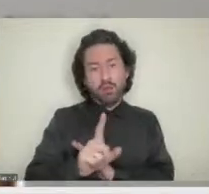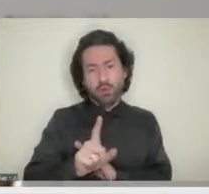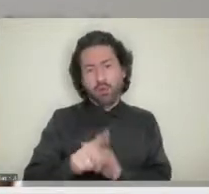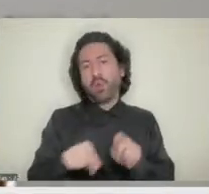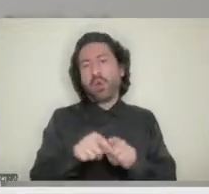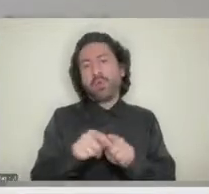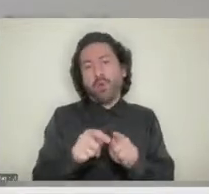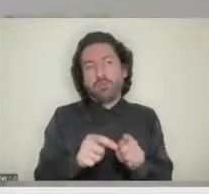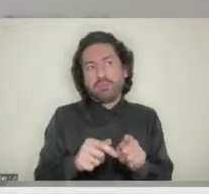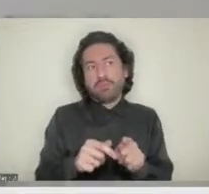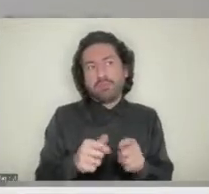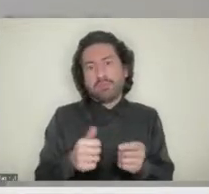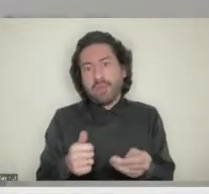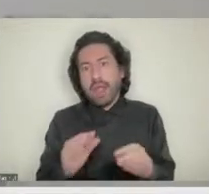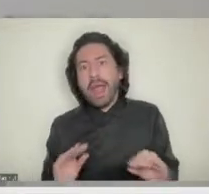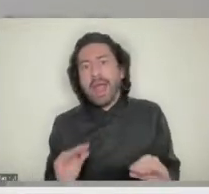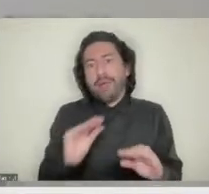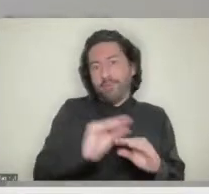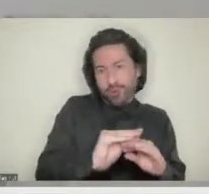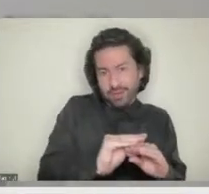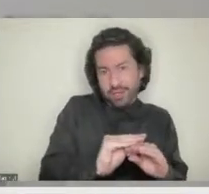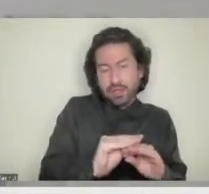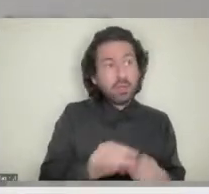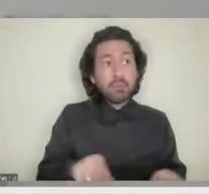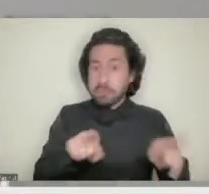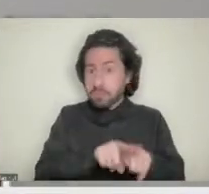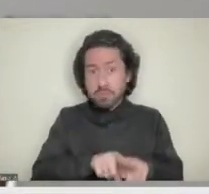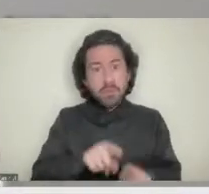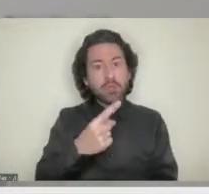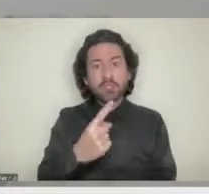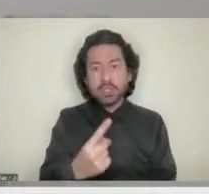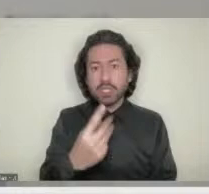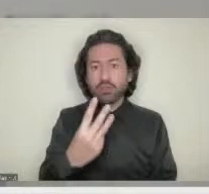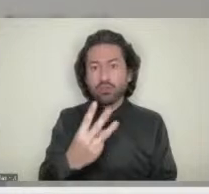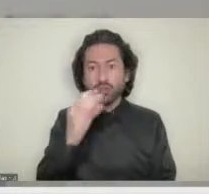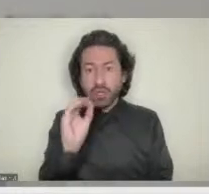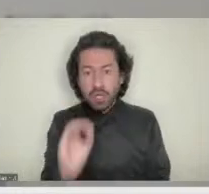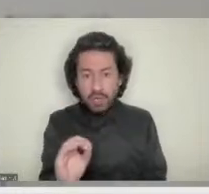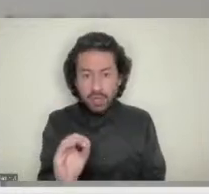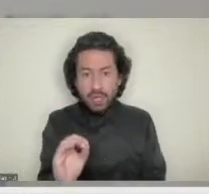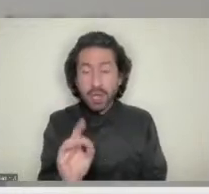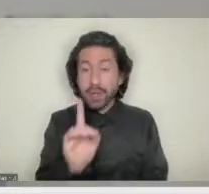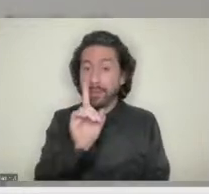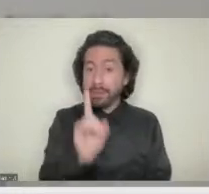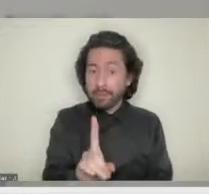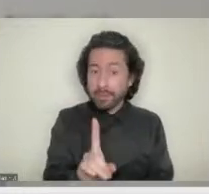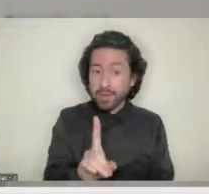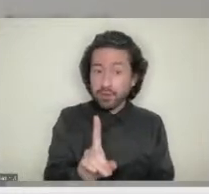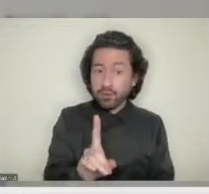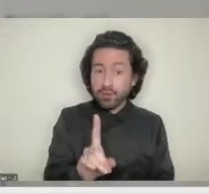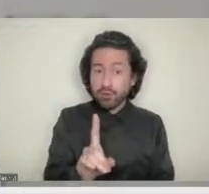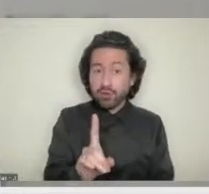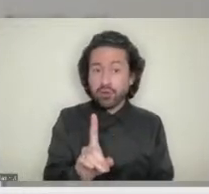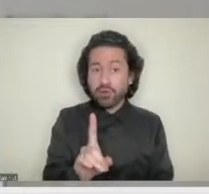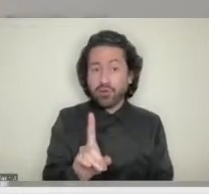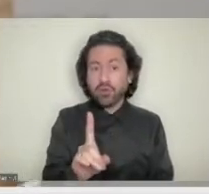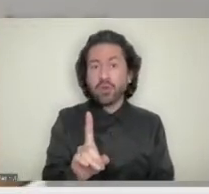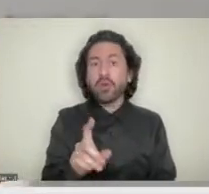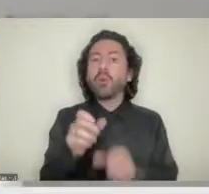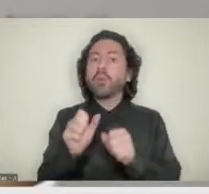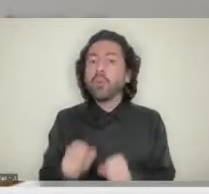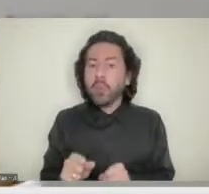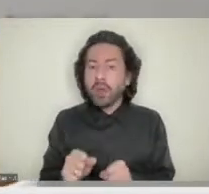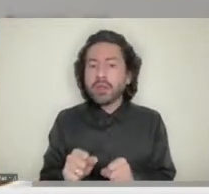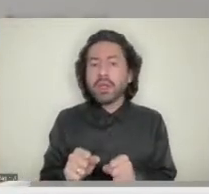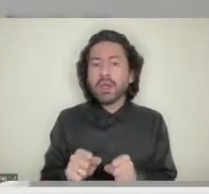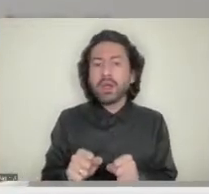it said it was not going to be monthly, but rather through contribution unit. Those 130